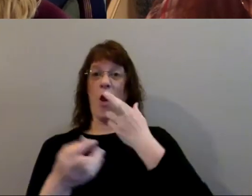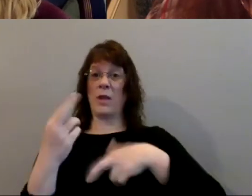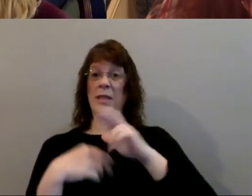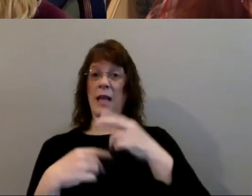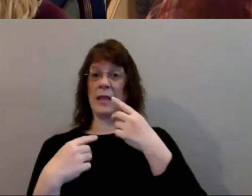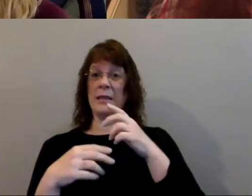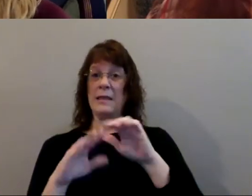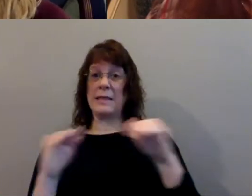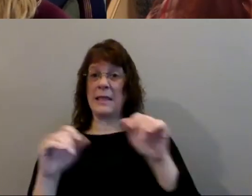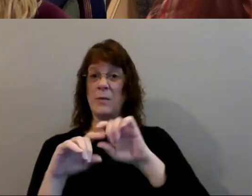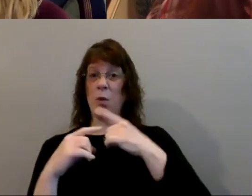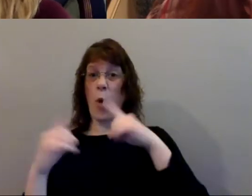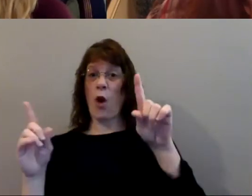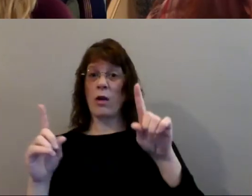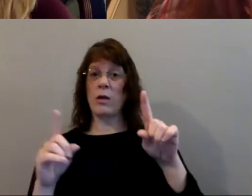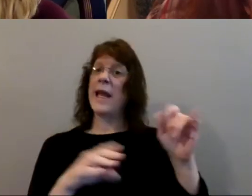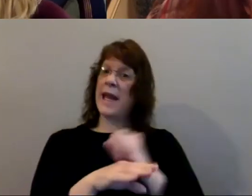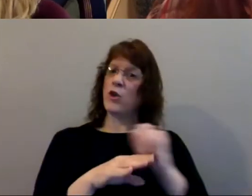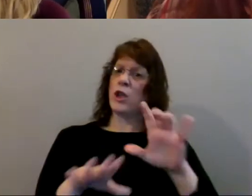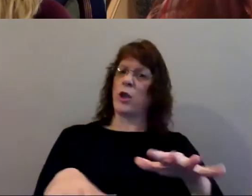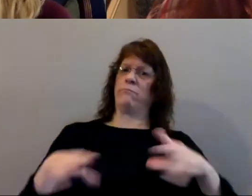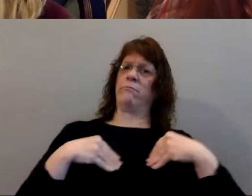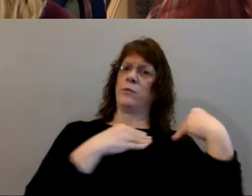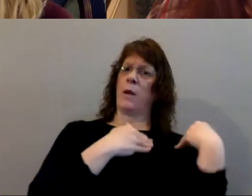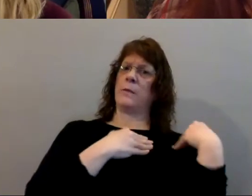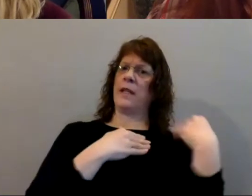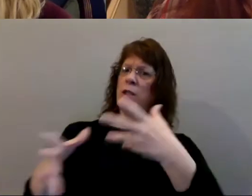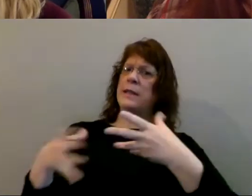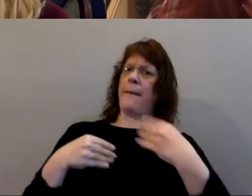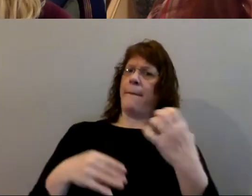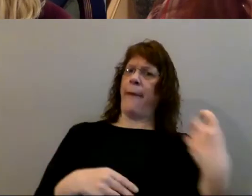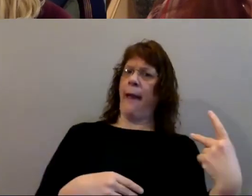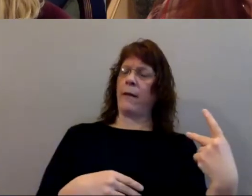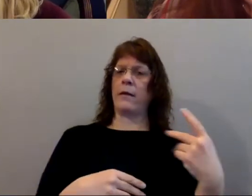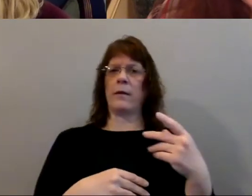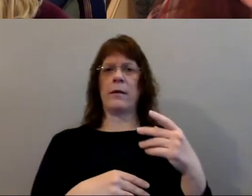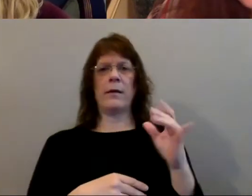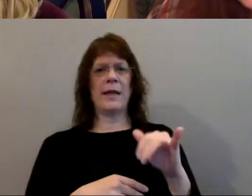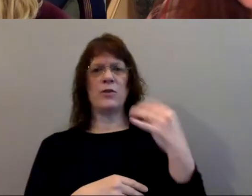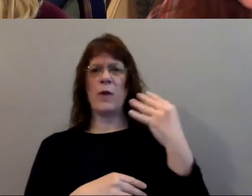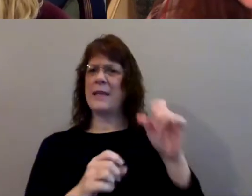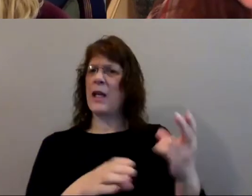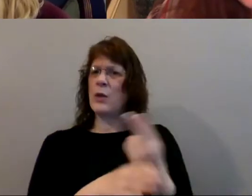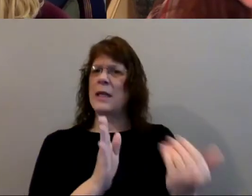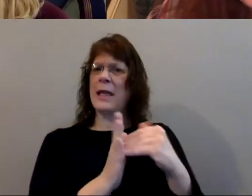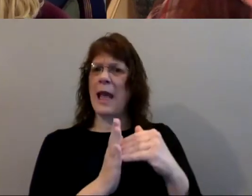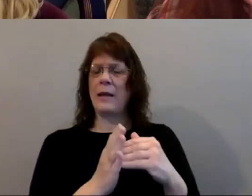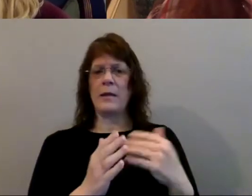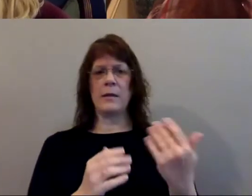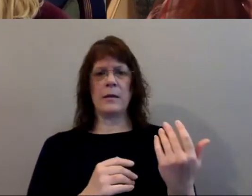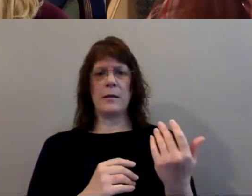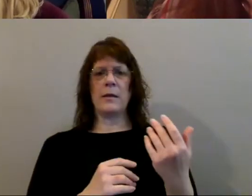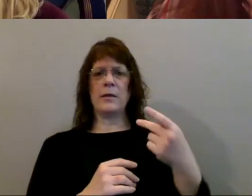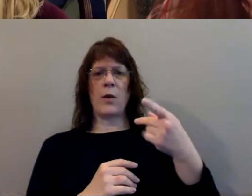industry should be taking it back. And I mean, they can use it. It's actually kind of crazy. Like that does represent a pretty valuable feedstock. The